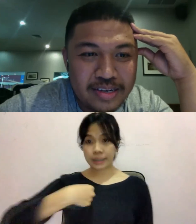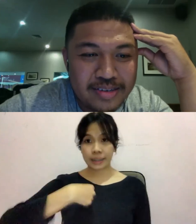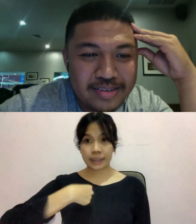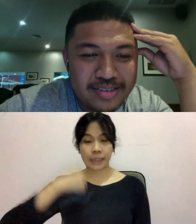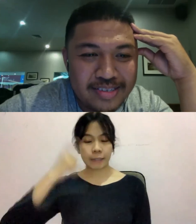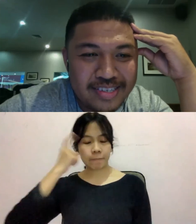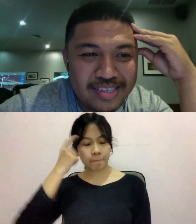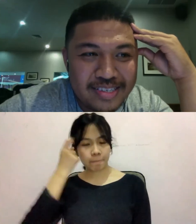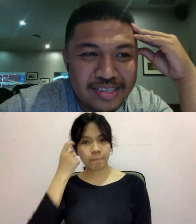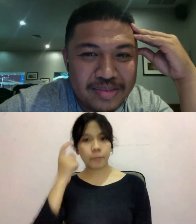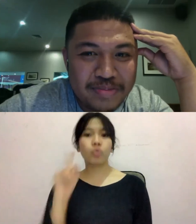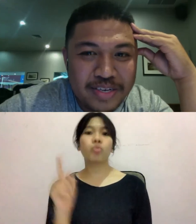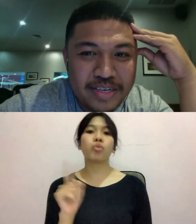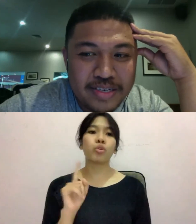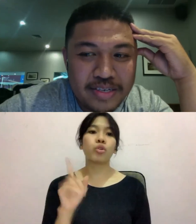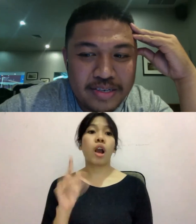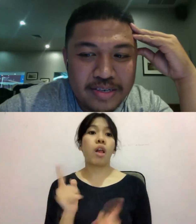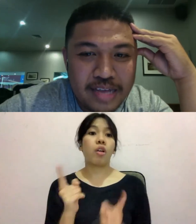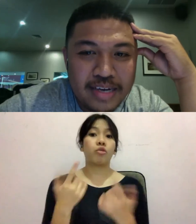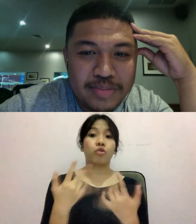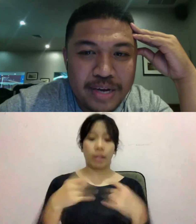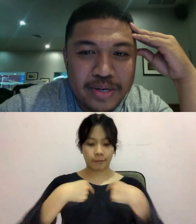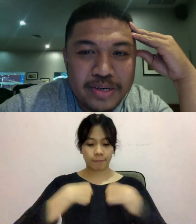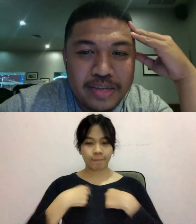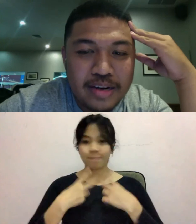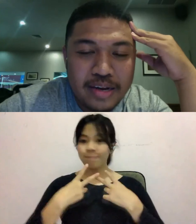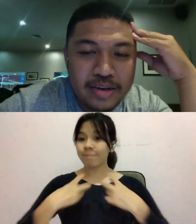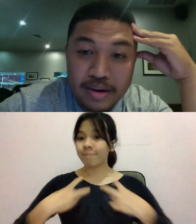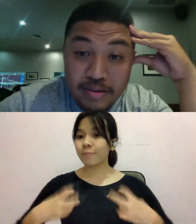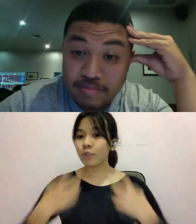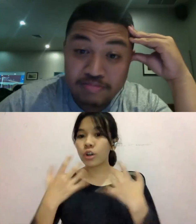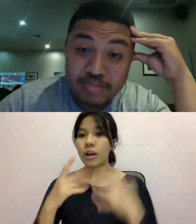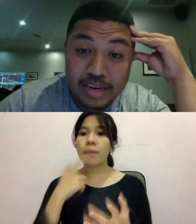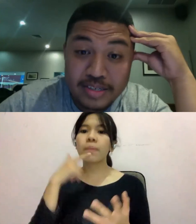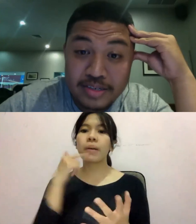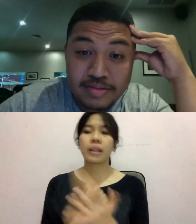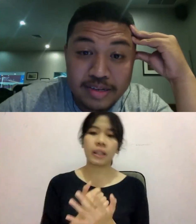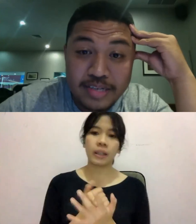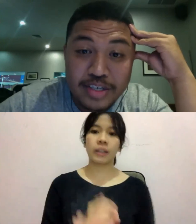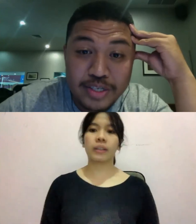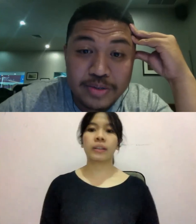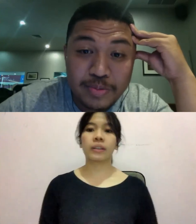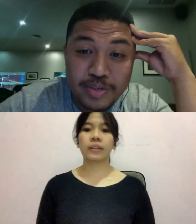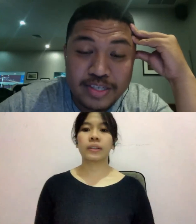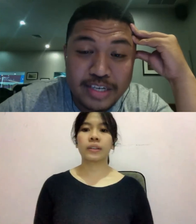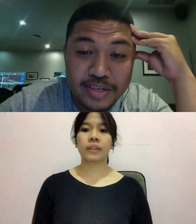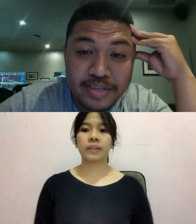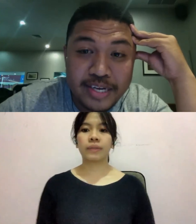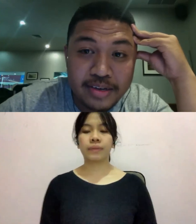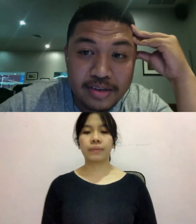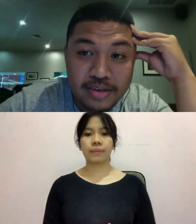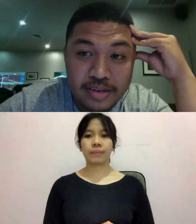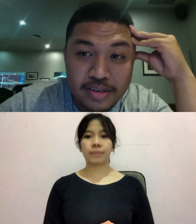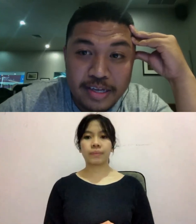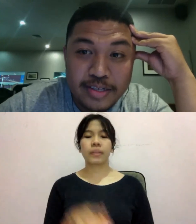Yeah. Because that is matter. That is essential, the most essential